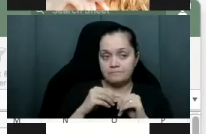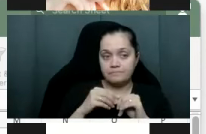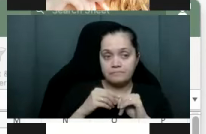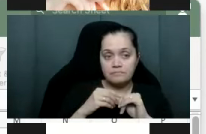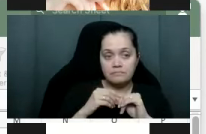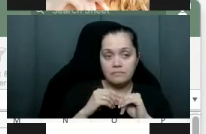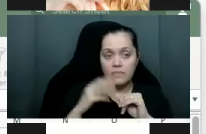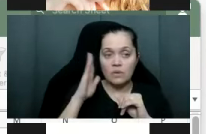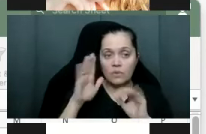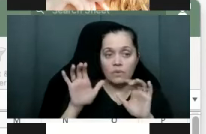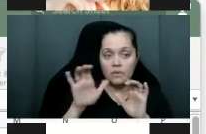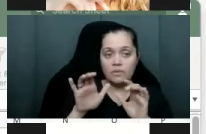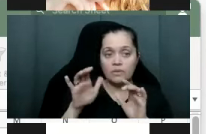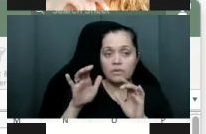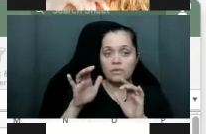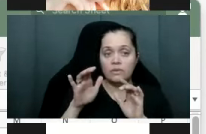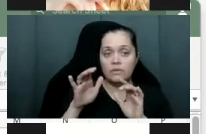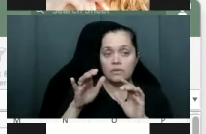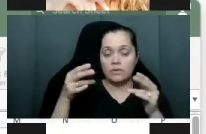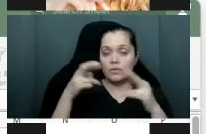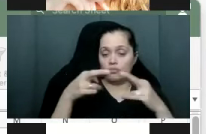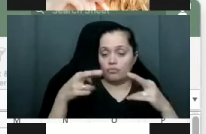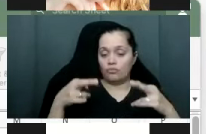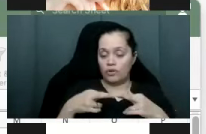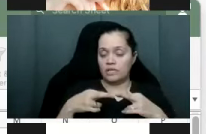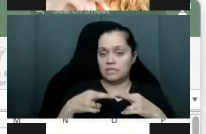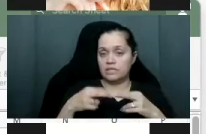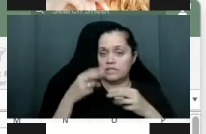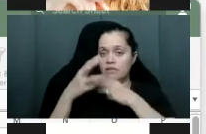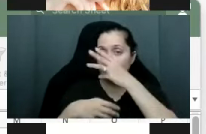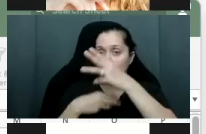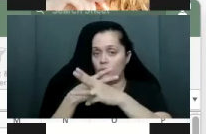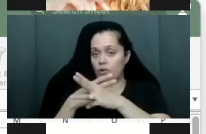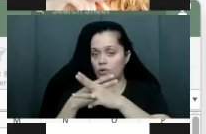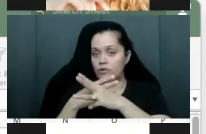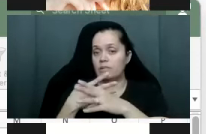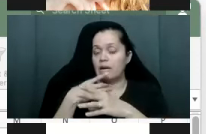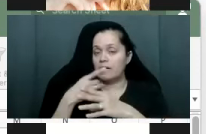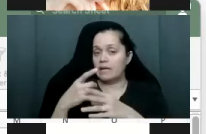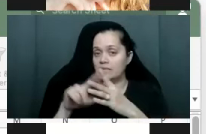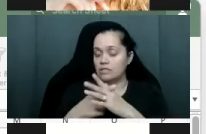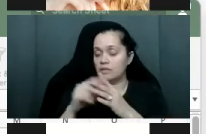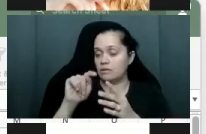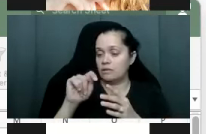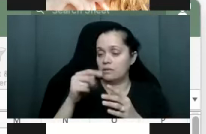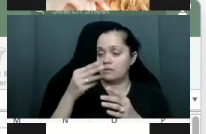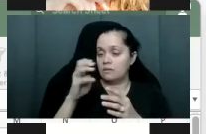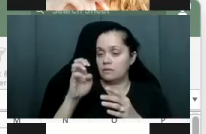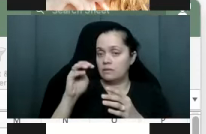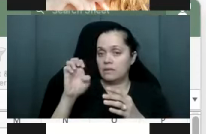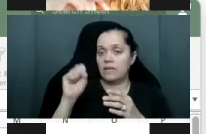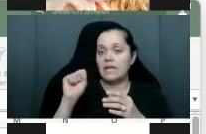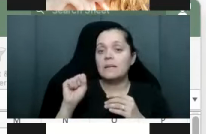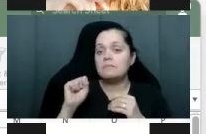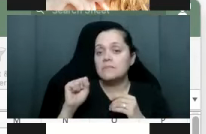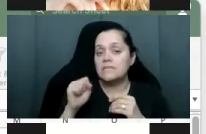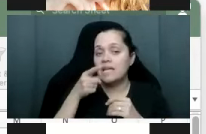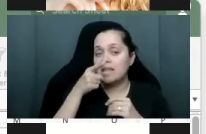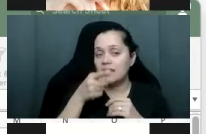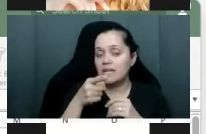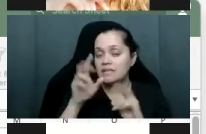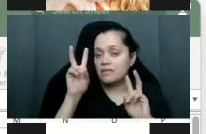We're going to do regions of the world, but I'd like to start with themes. These are